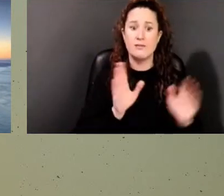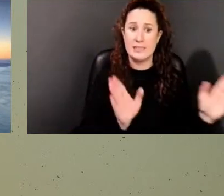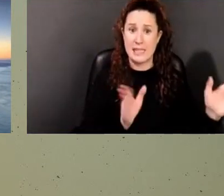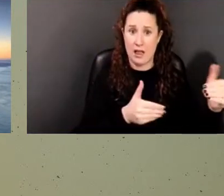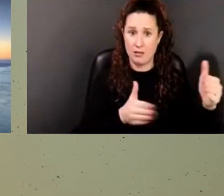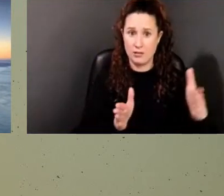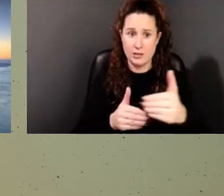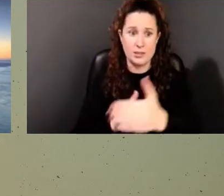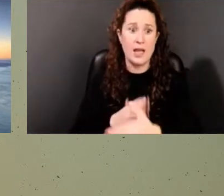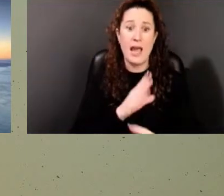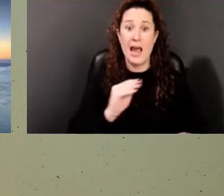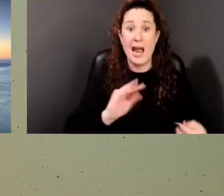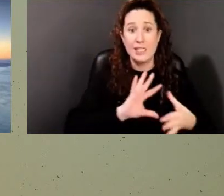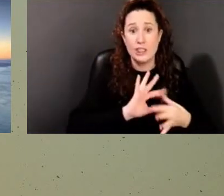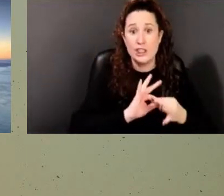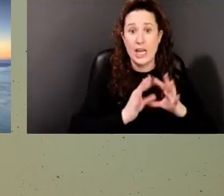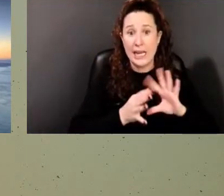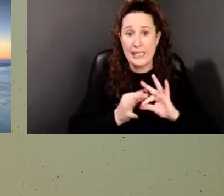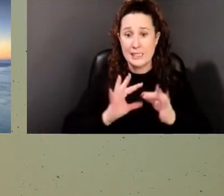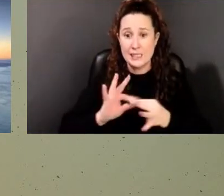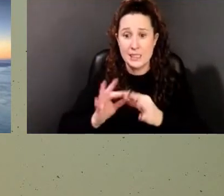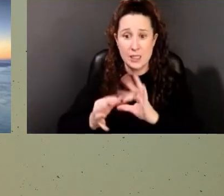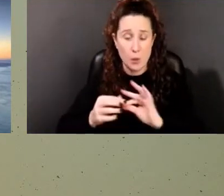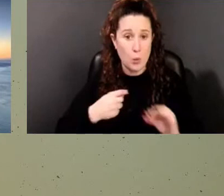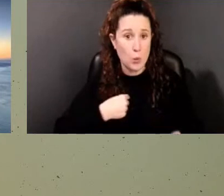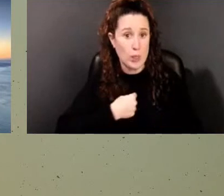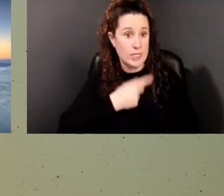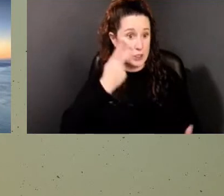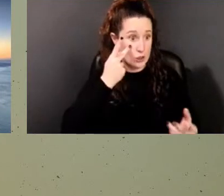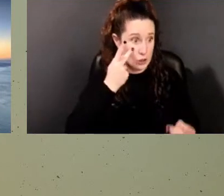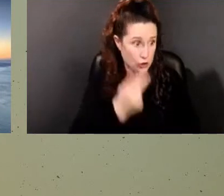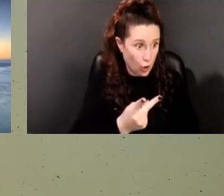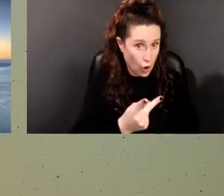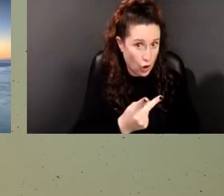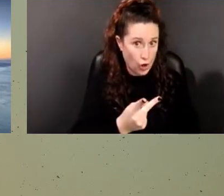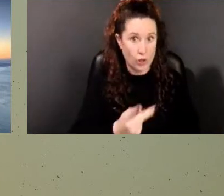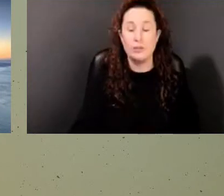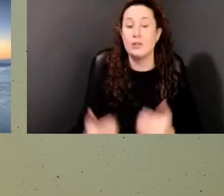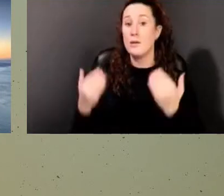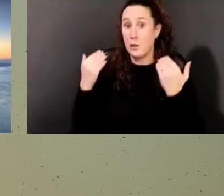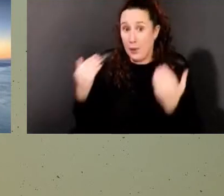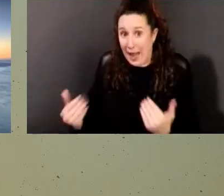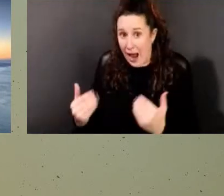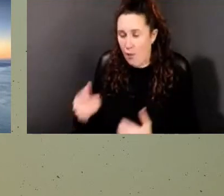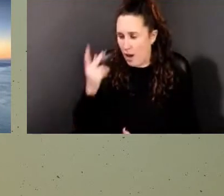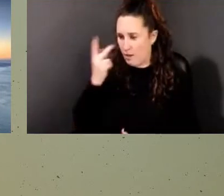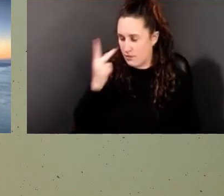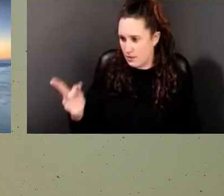that took me back to that experience, wondering if there may be